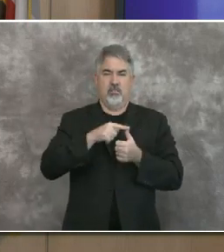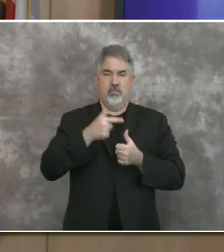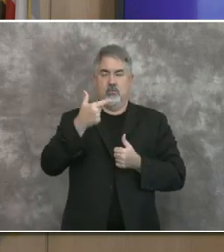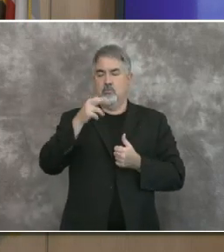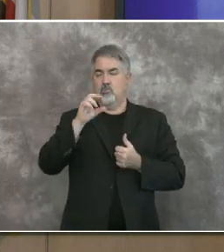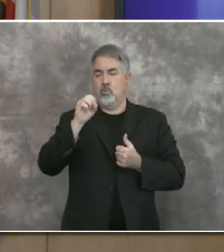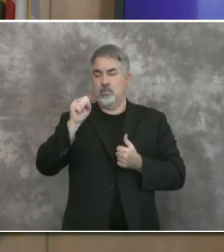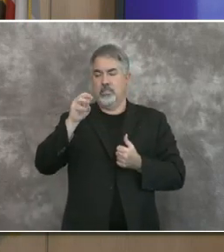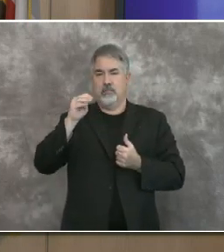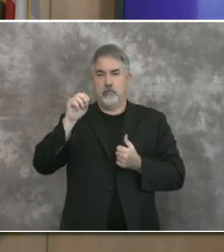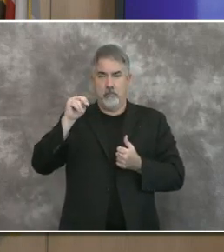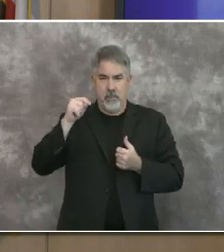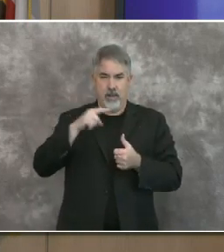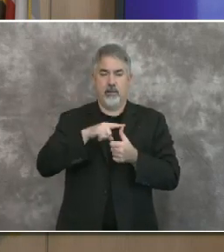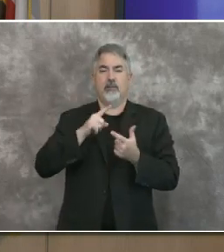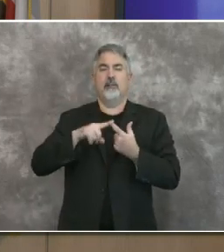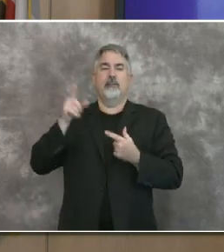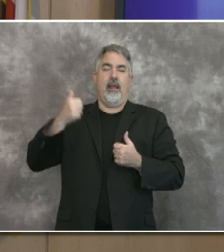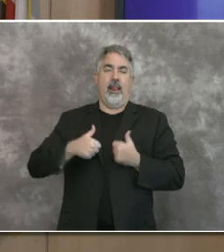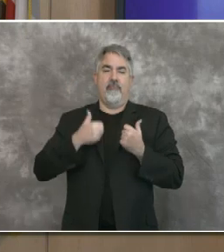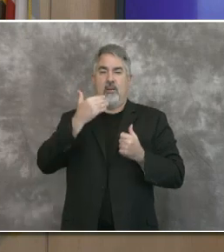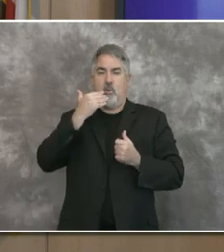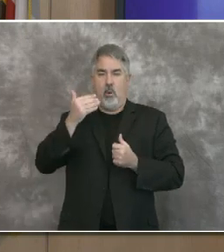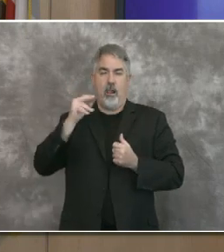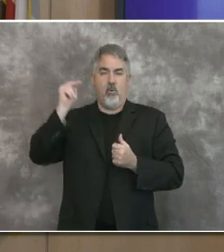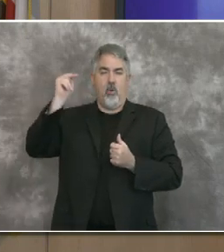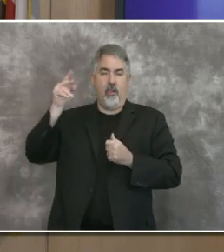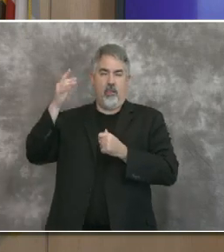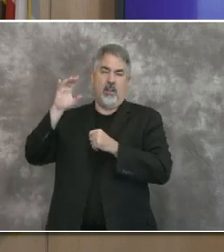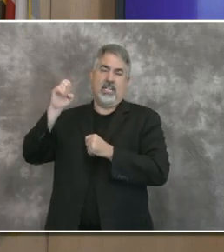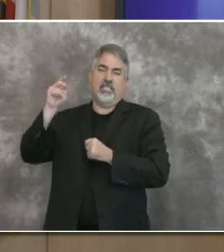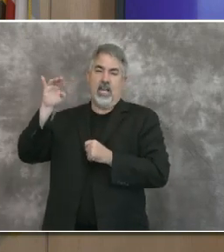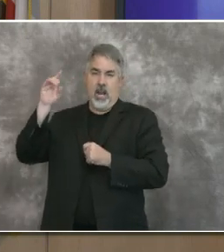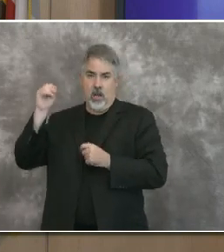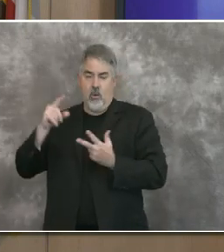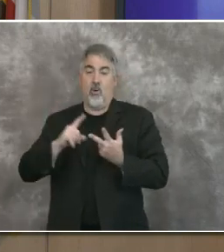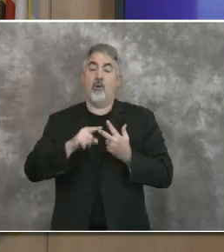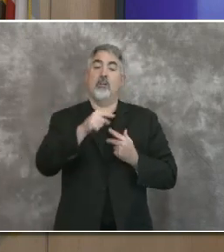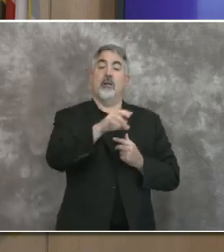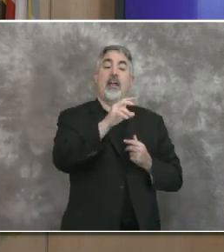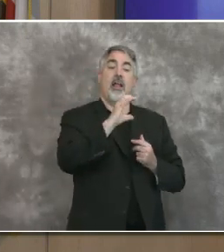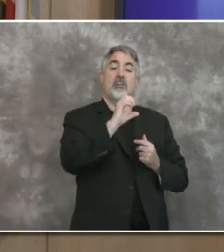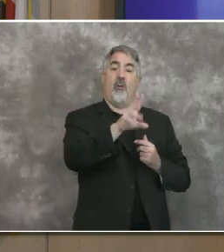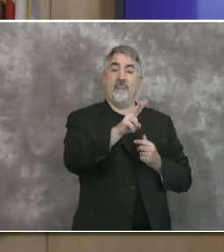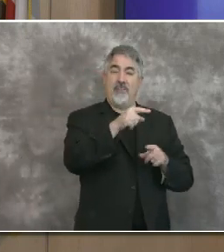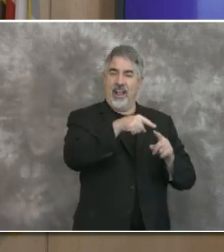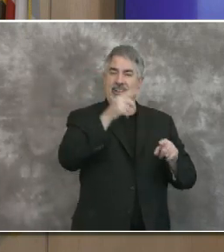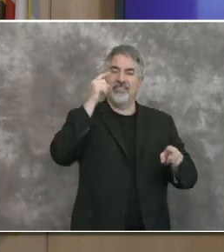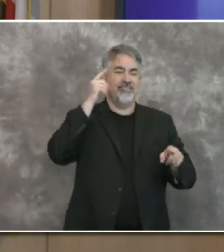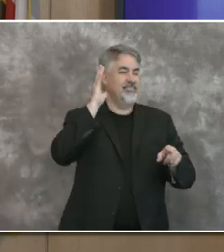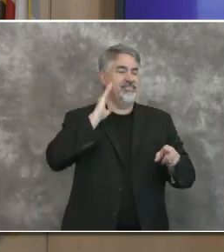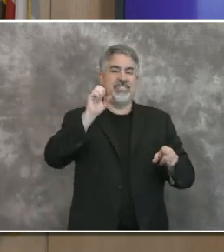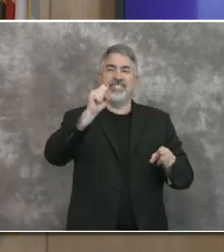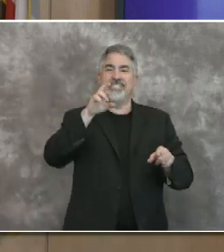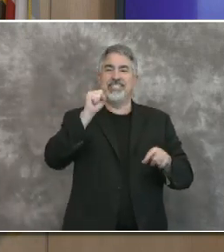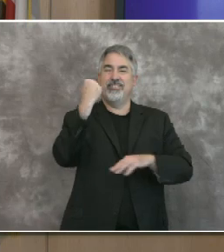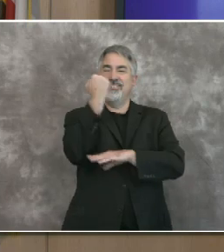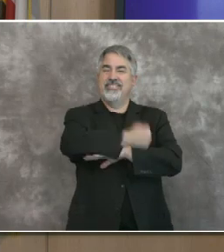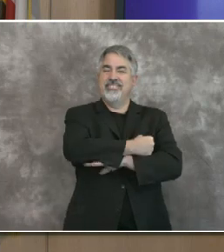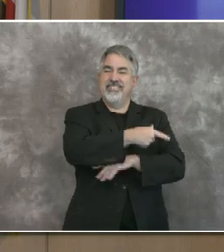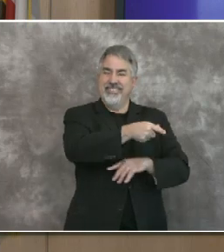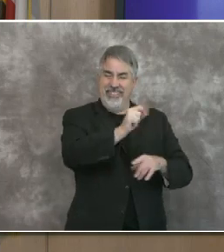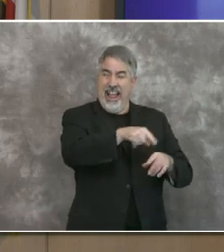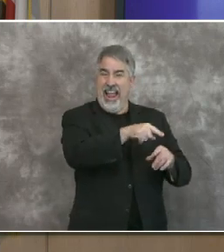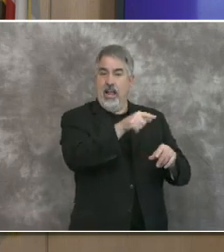Center in Escondido, and the former Sears building in Chula Vista. Please don't show up at those sites if you don't have an appointment, but they are